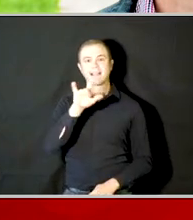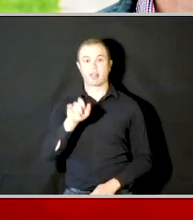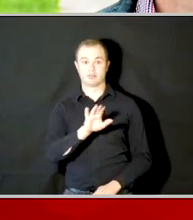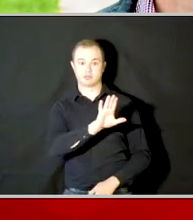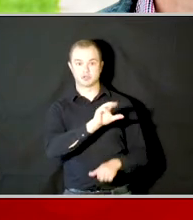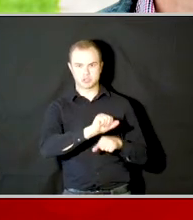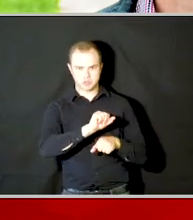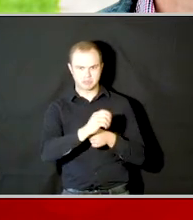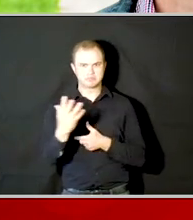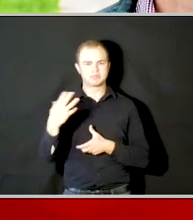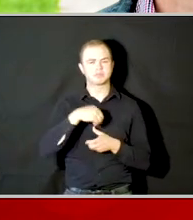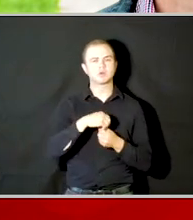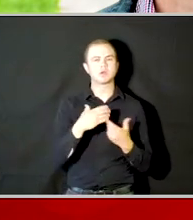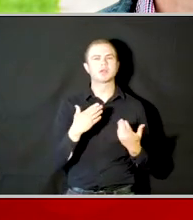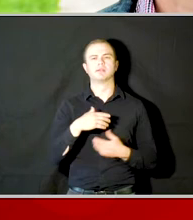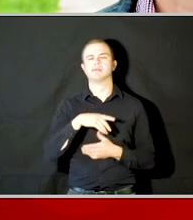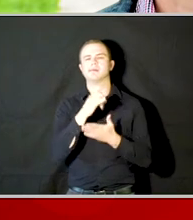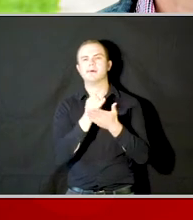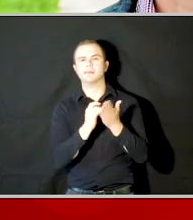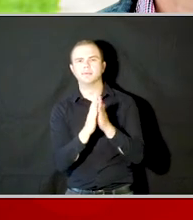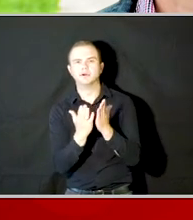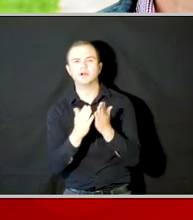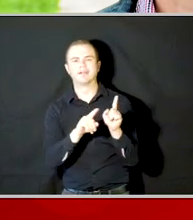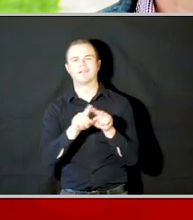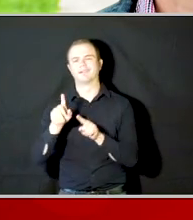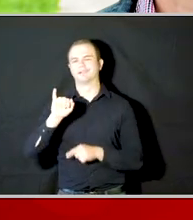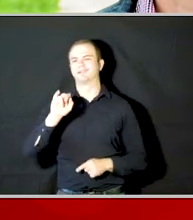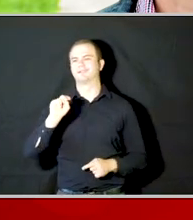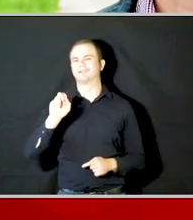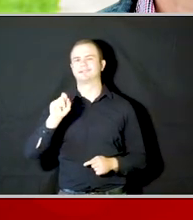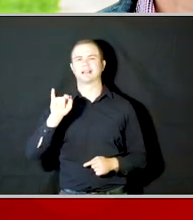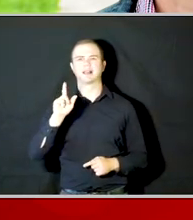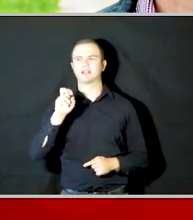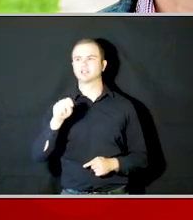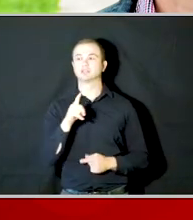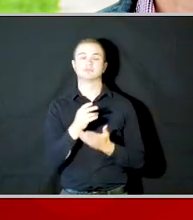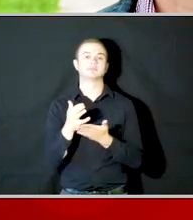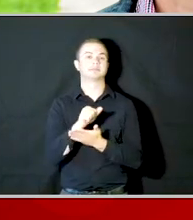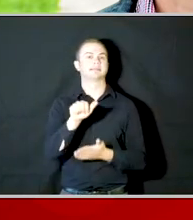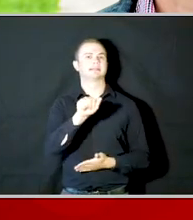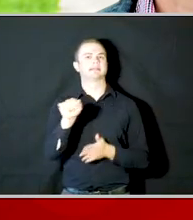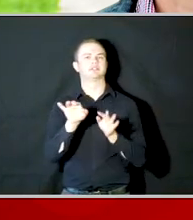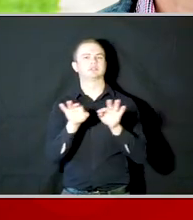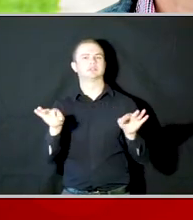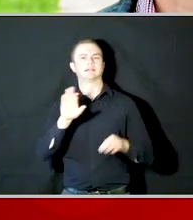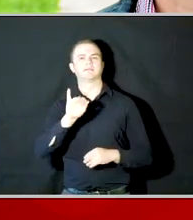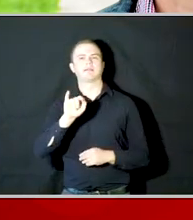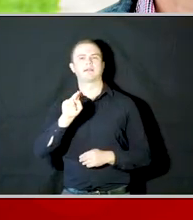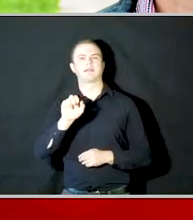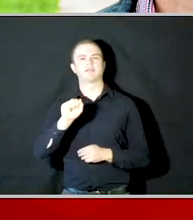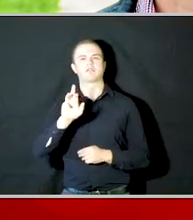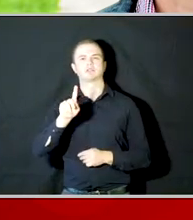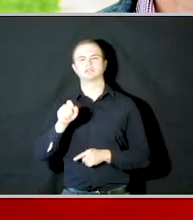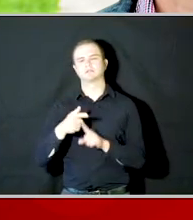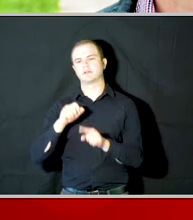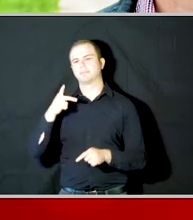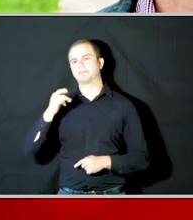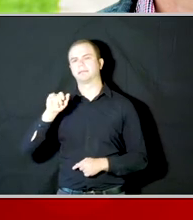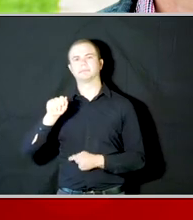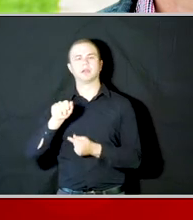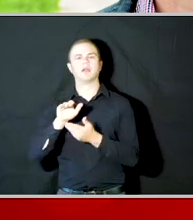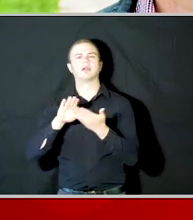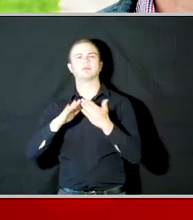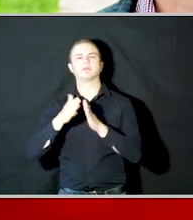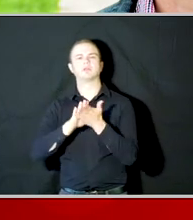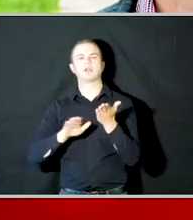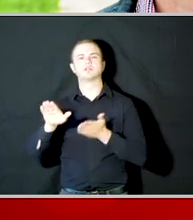these methods, includes artist books and installations. Alice earned an Associate's in Fine Arts from Pima Community College and received her